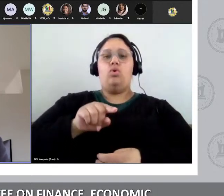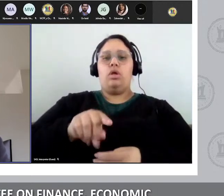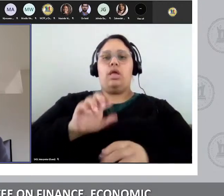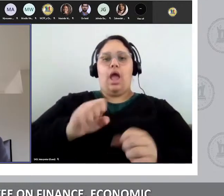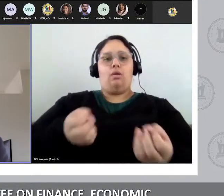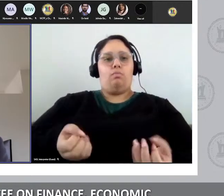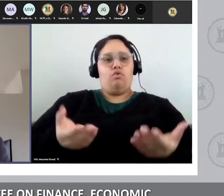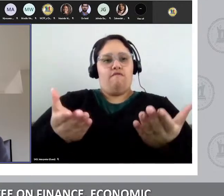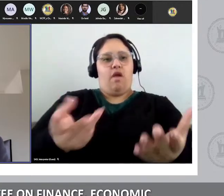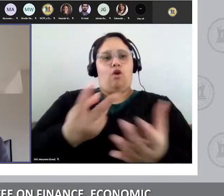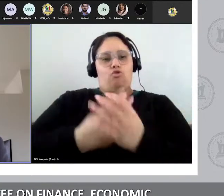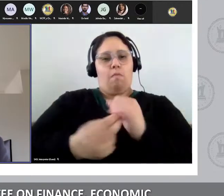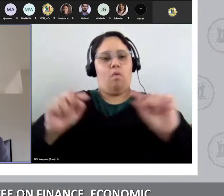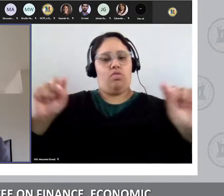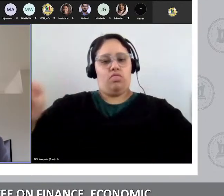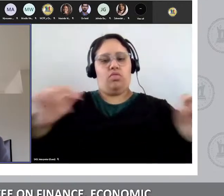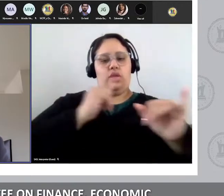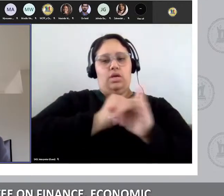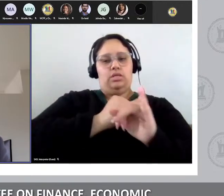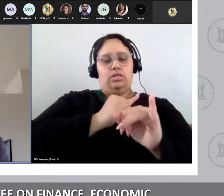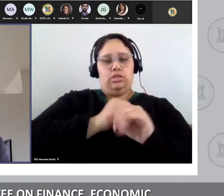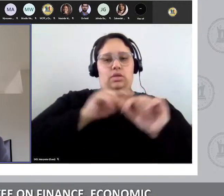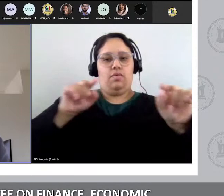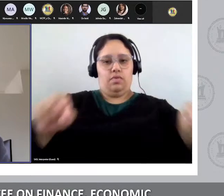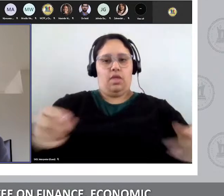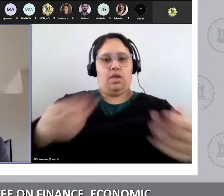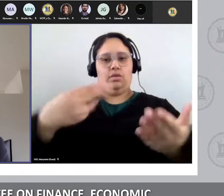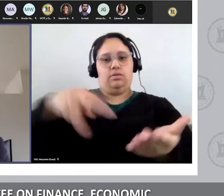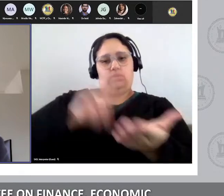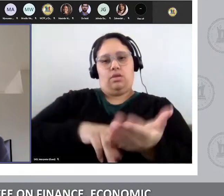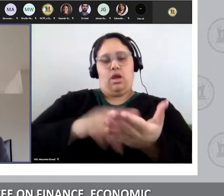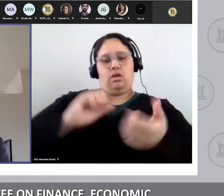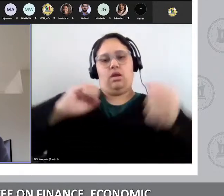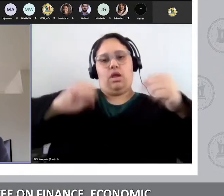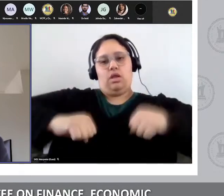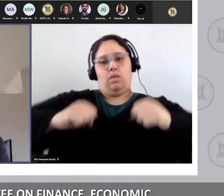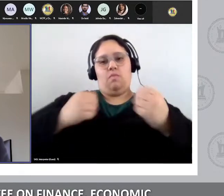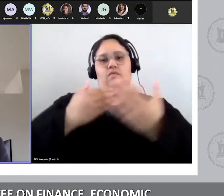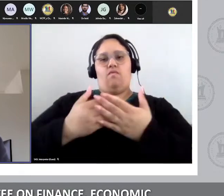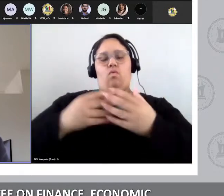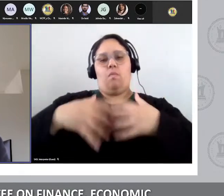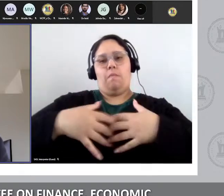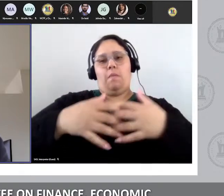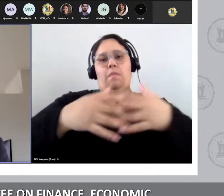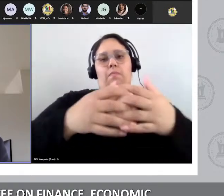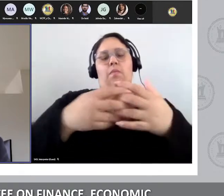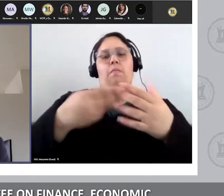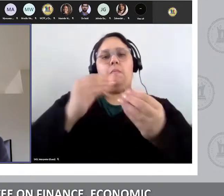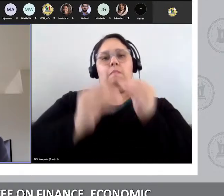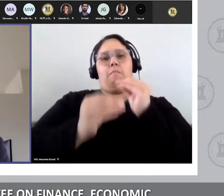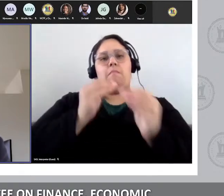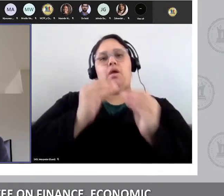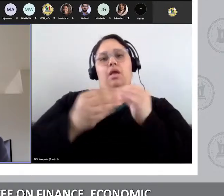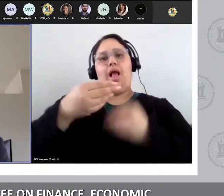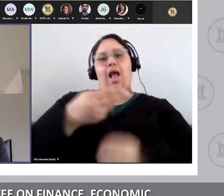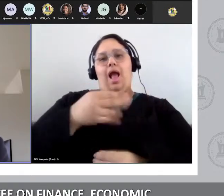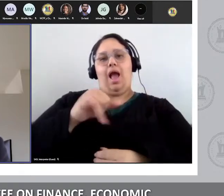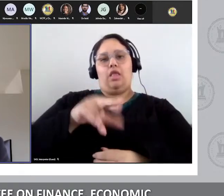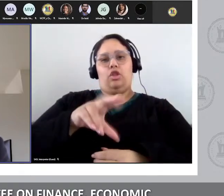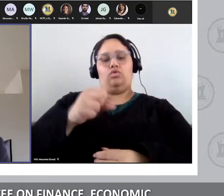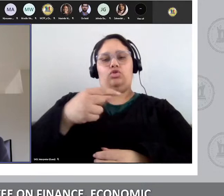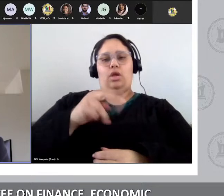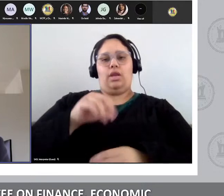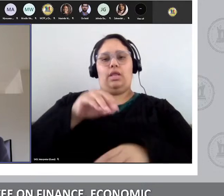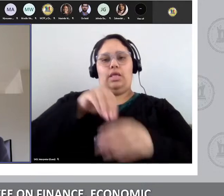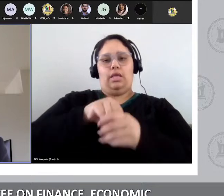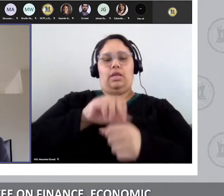the two entities that have signed an agreement for the production of hydrogen within the